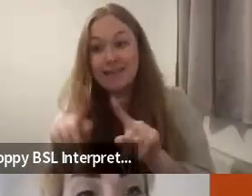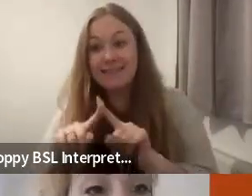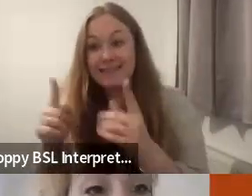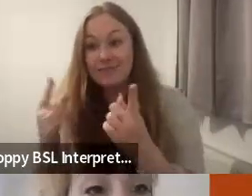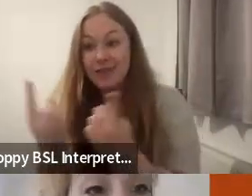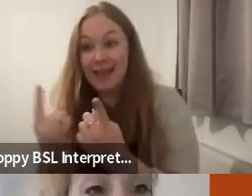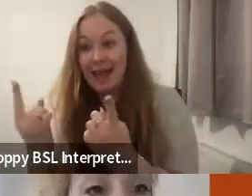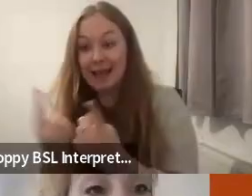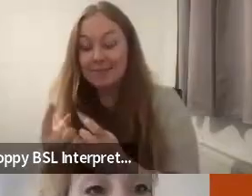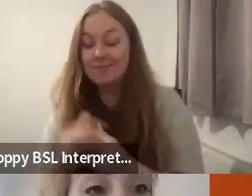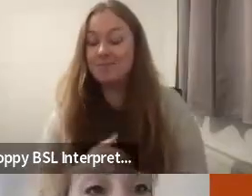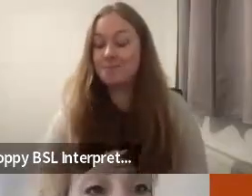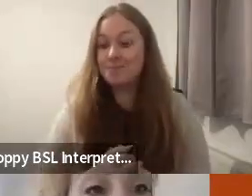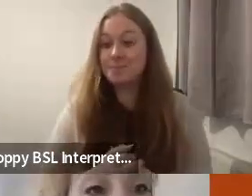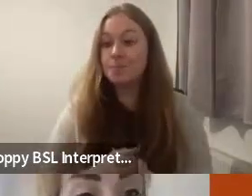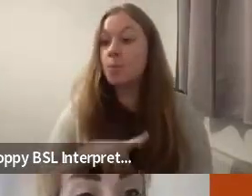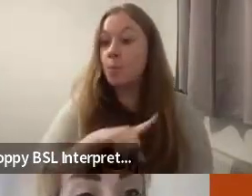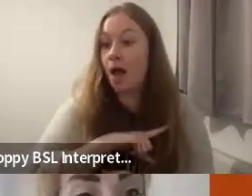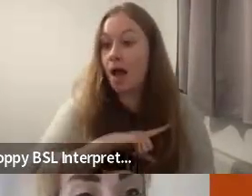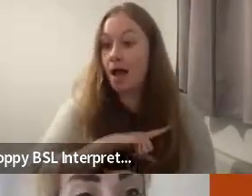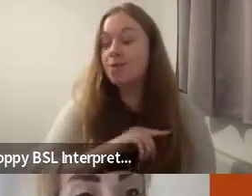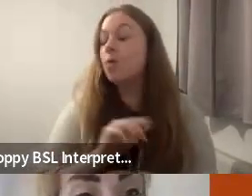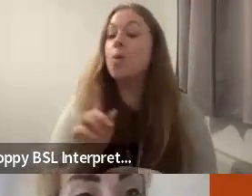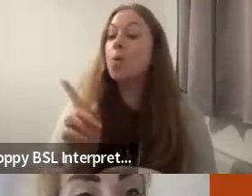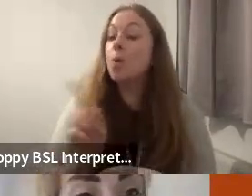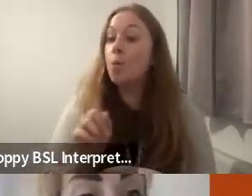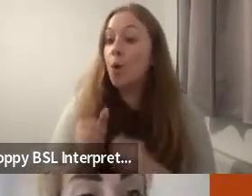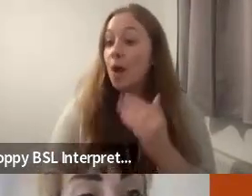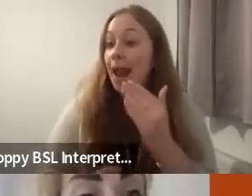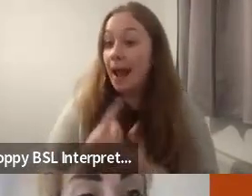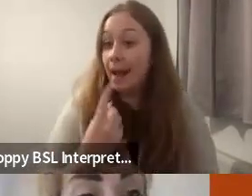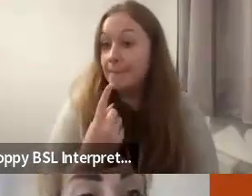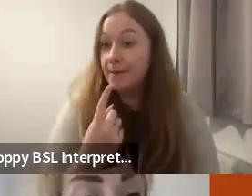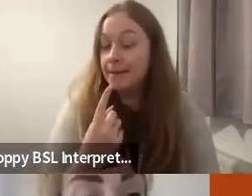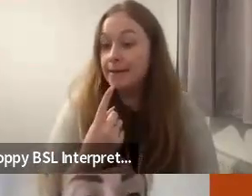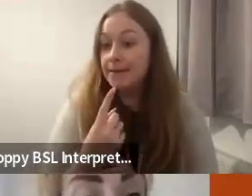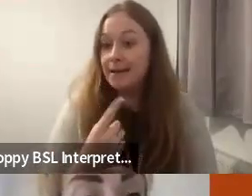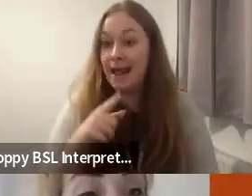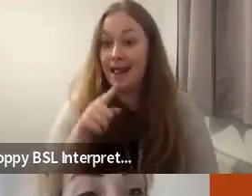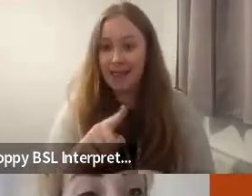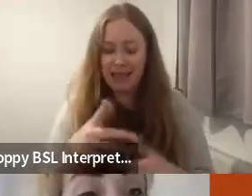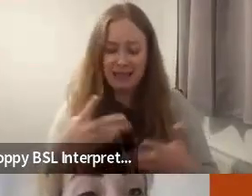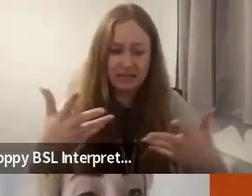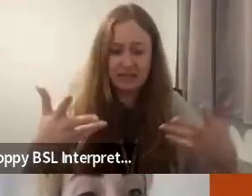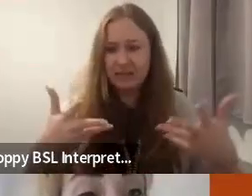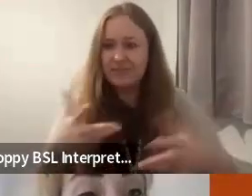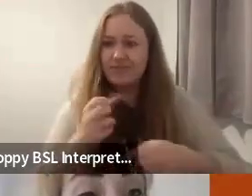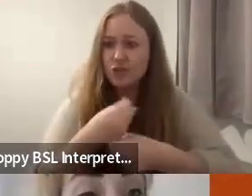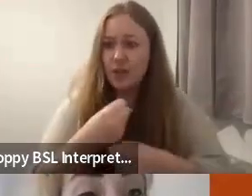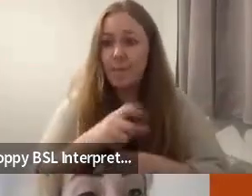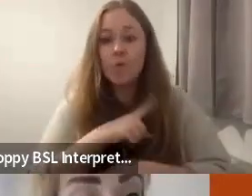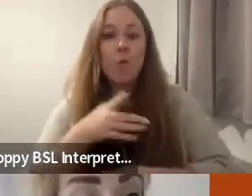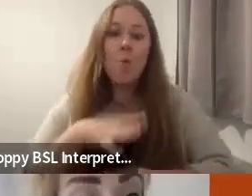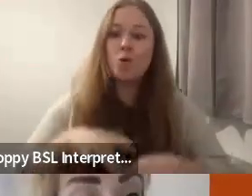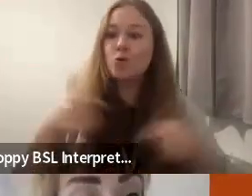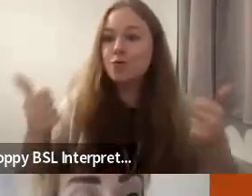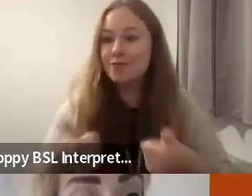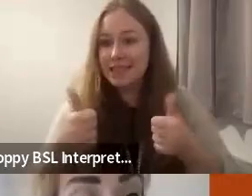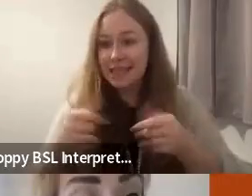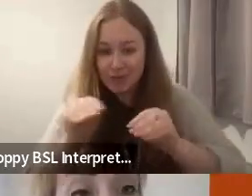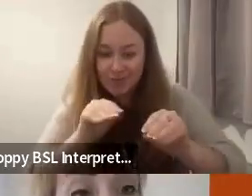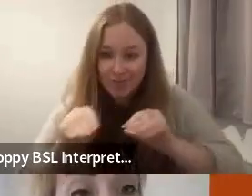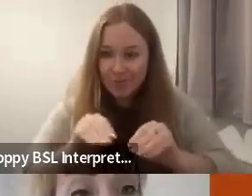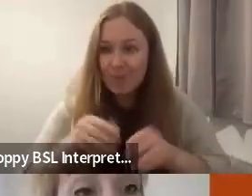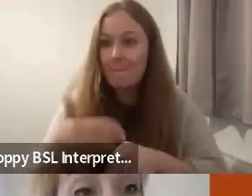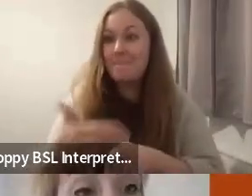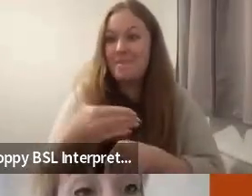because what could happen is they get to a point where they're frustrated because they can't then finish something that